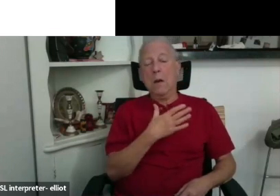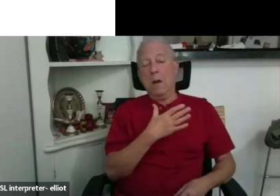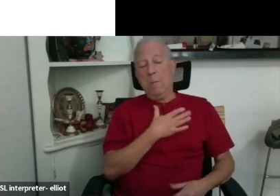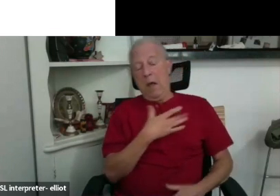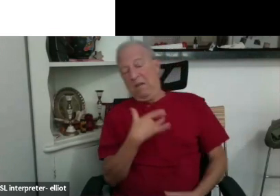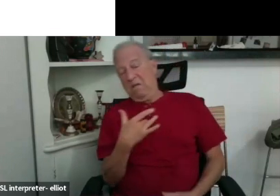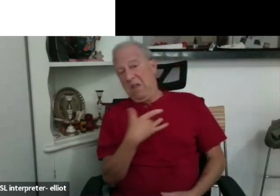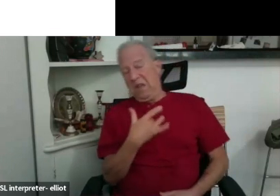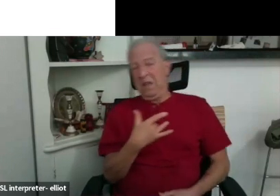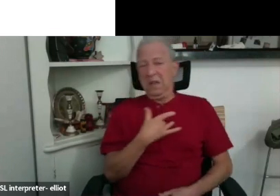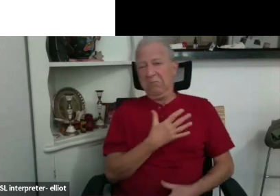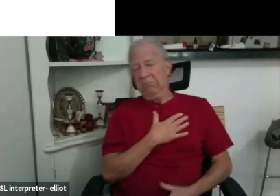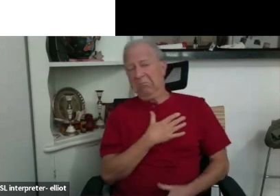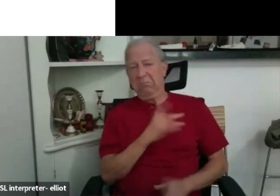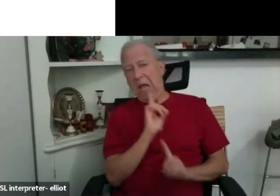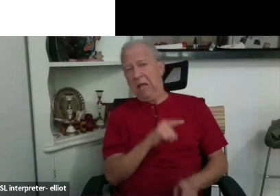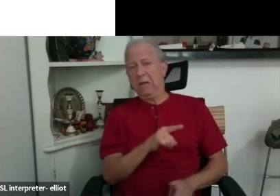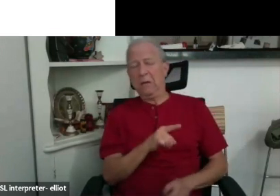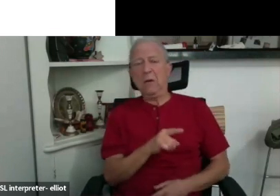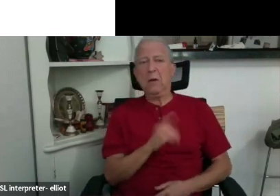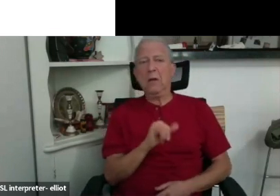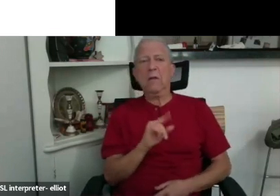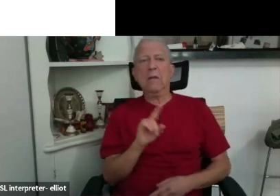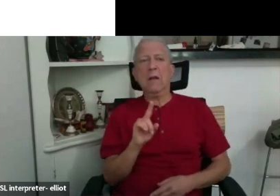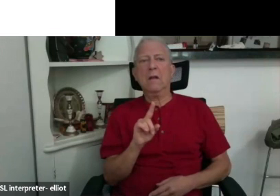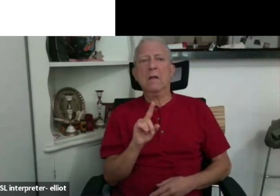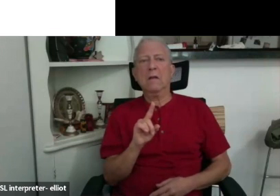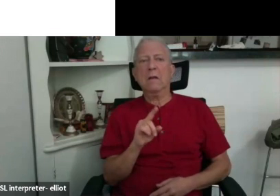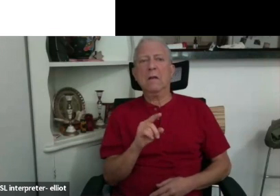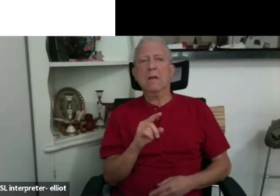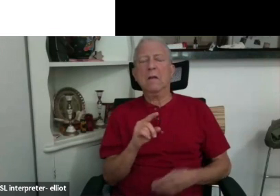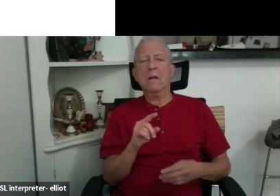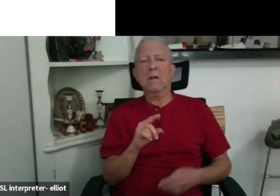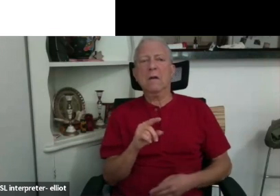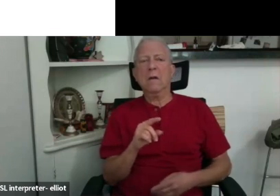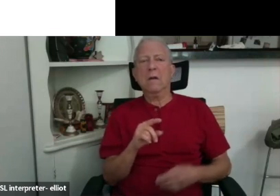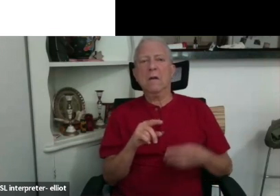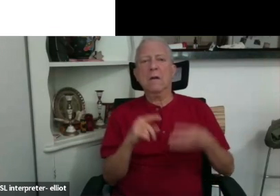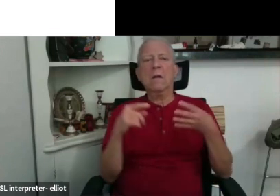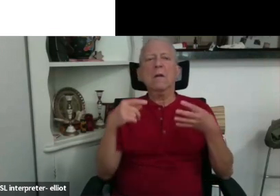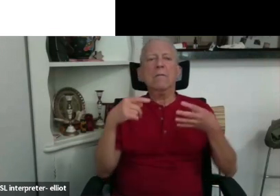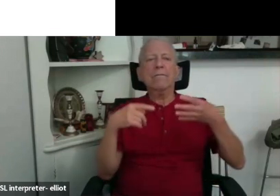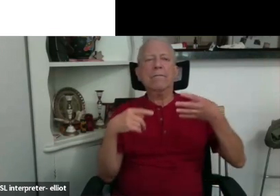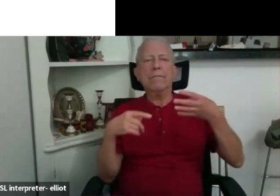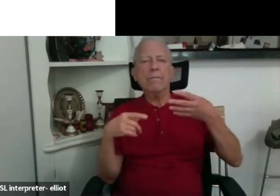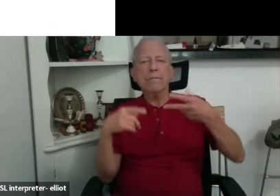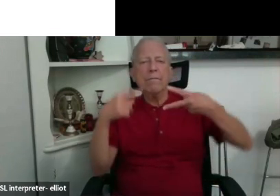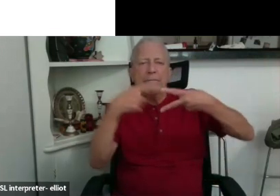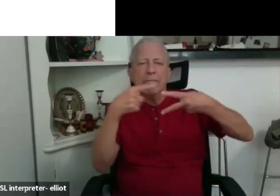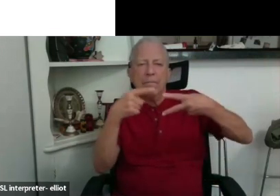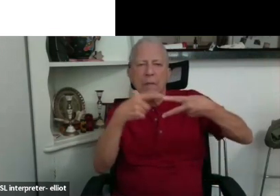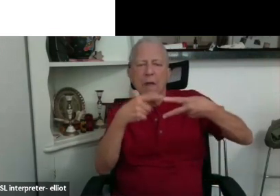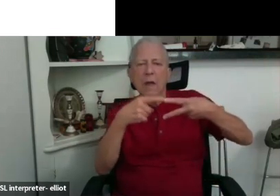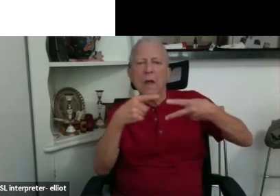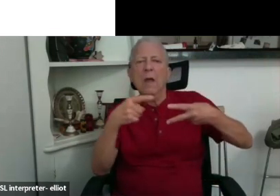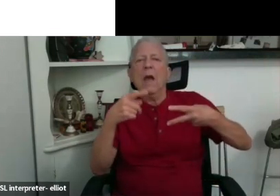is the first one, which is that HR 9495 says the Treasury Department